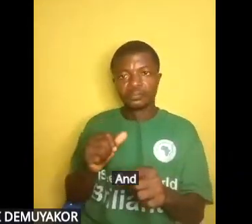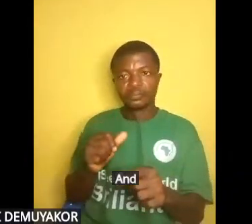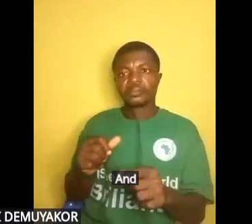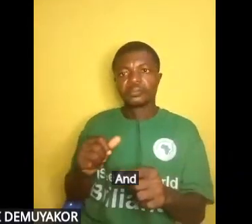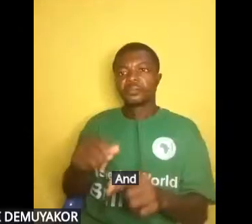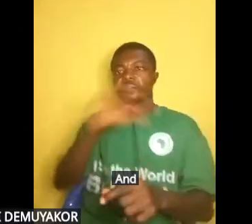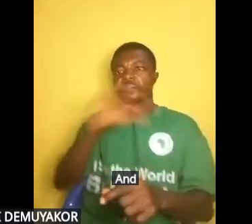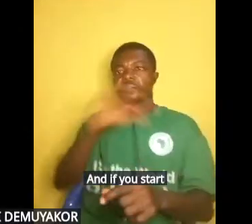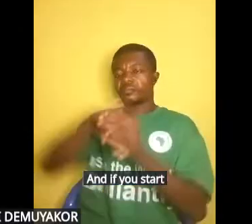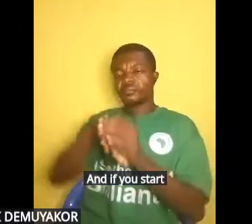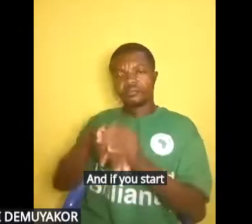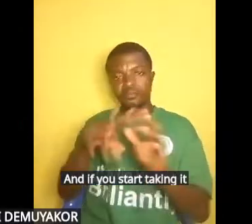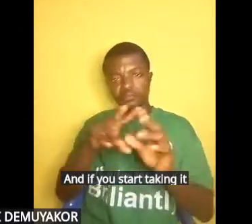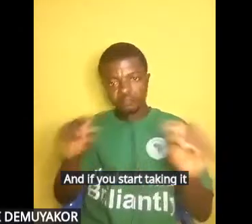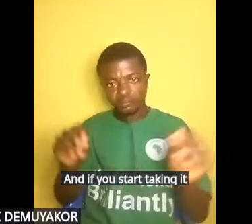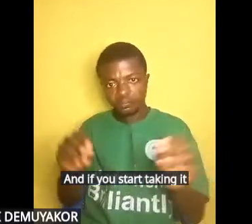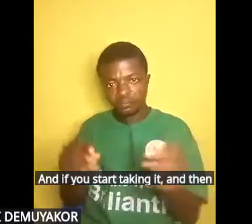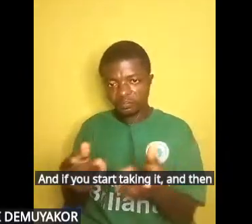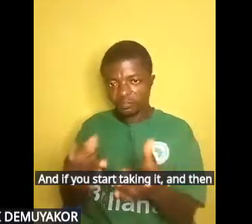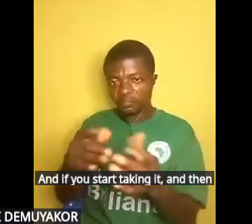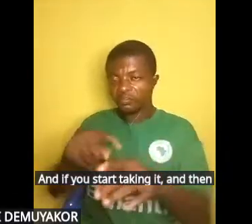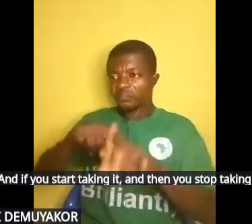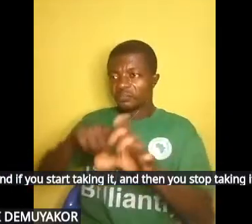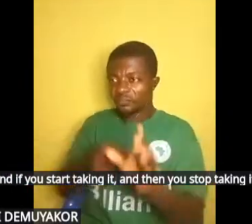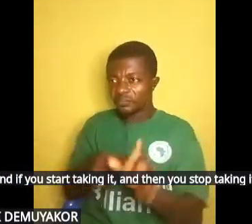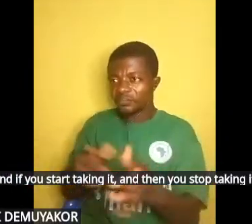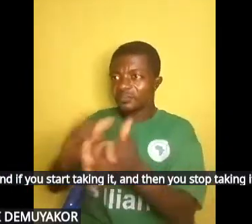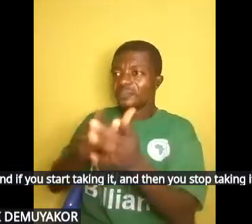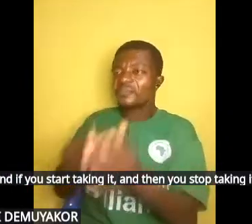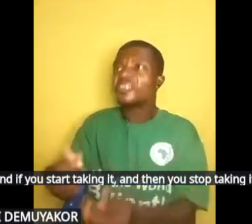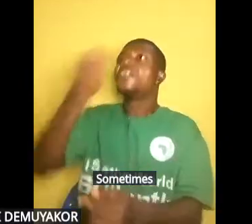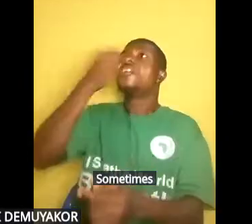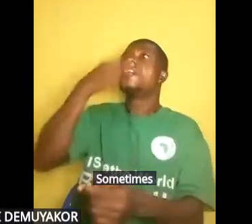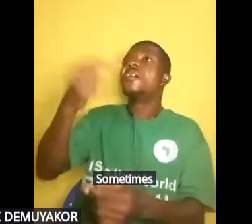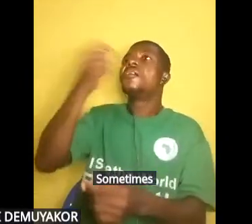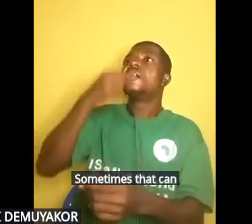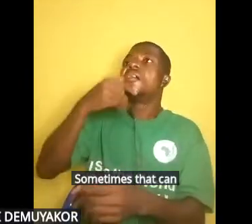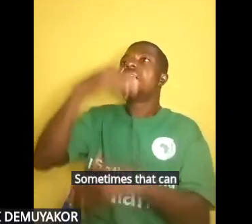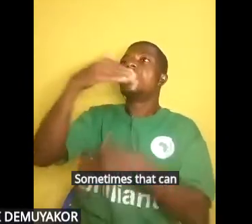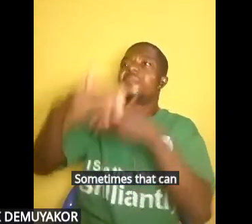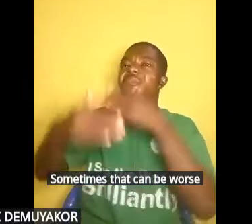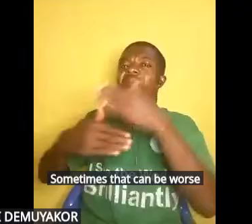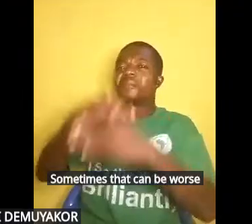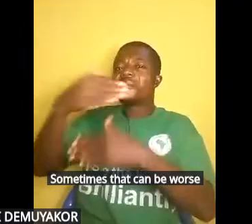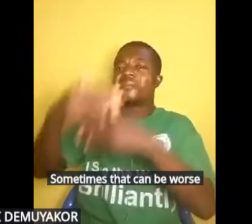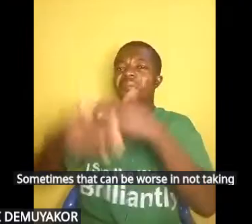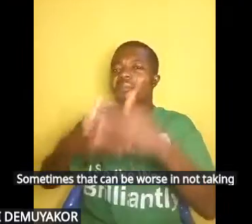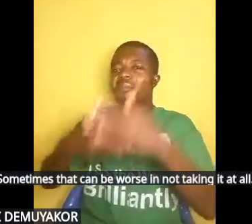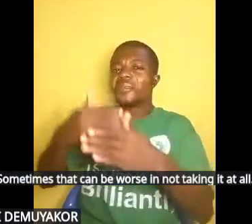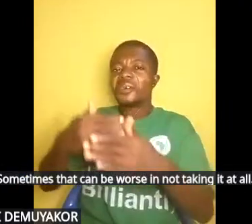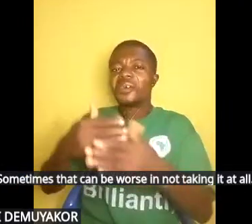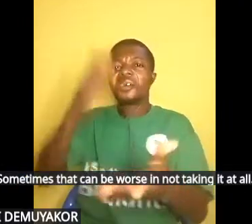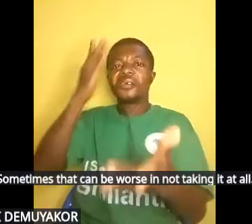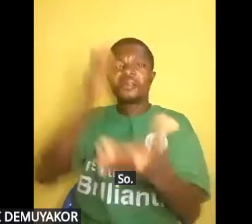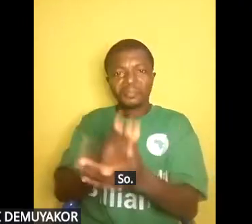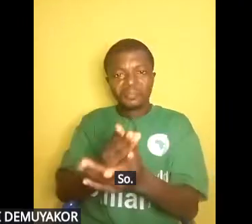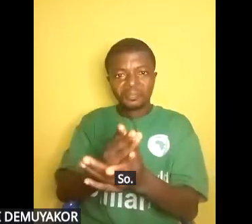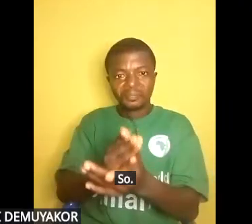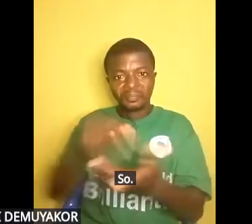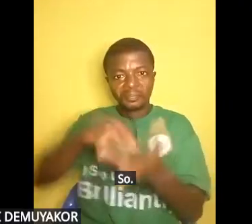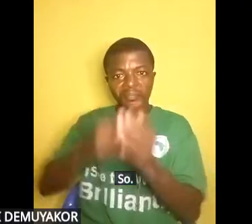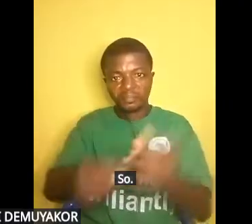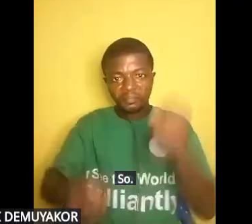you start taking it and then you stop taking it, sometimes that can be worse than not taking it at all. So